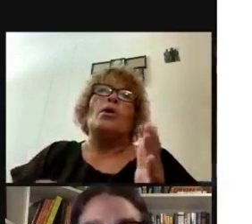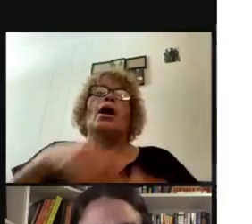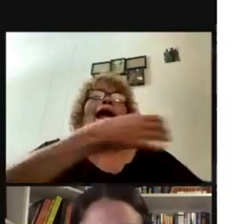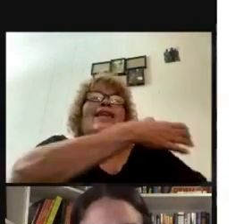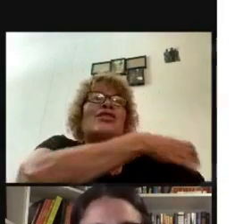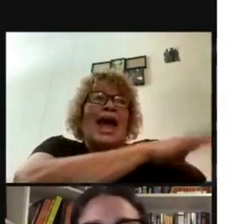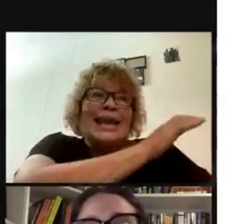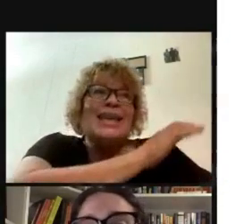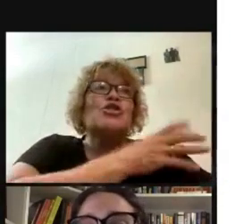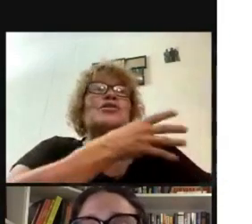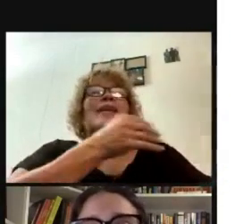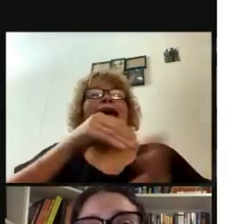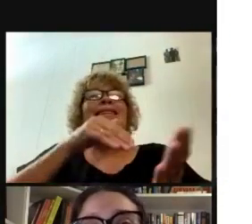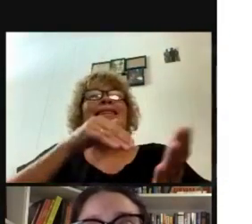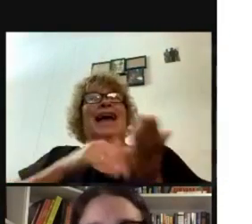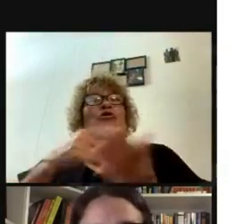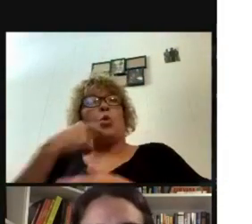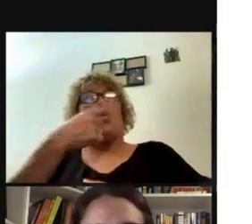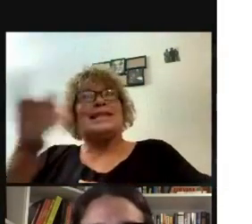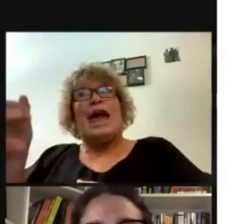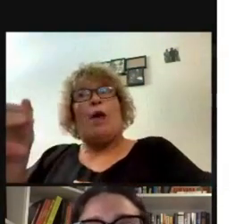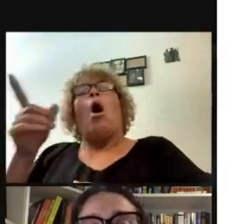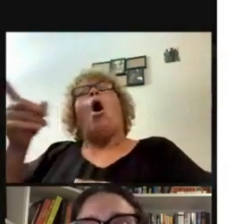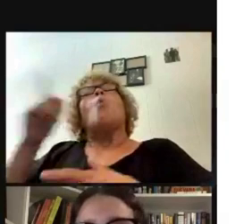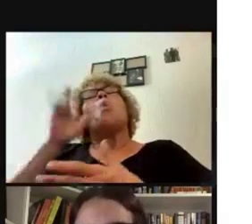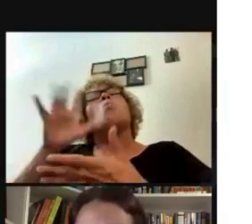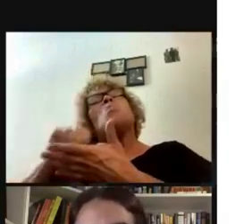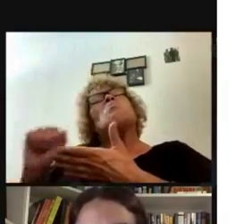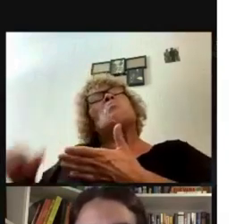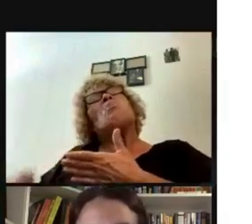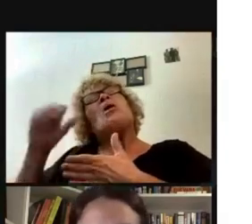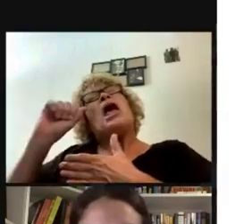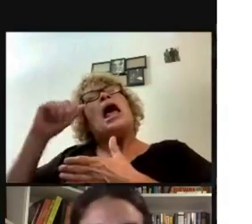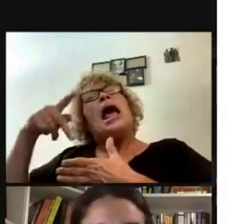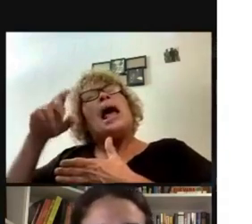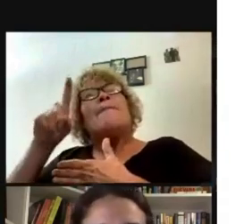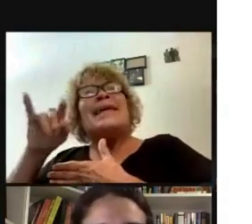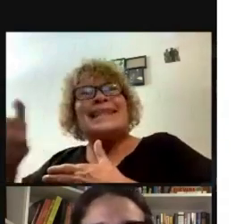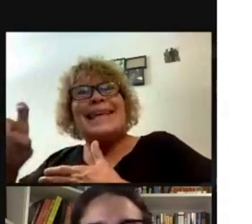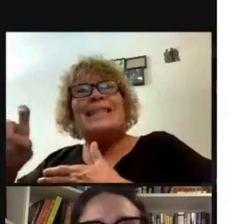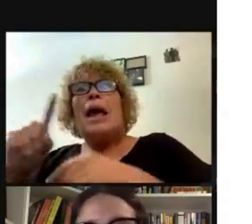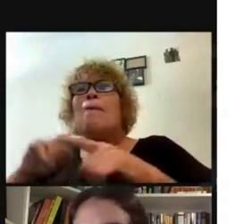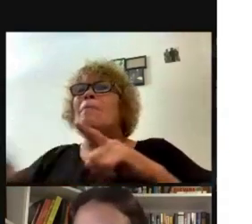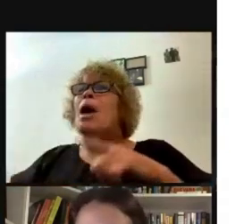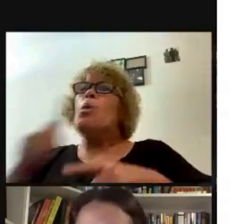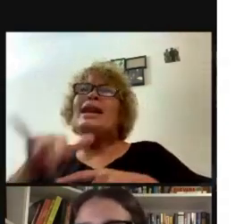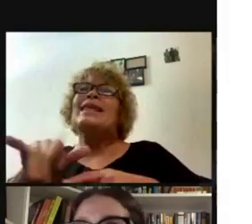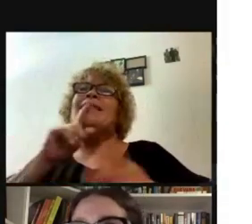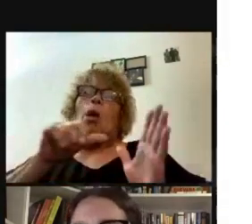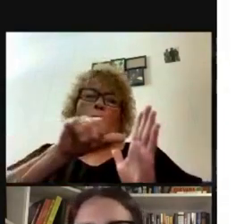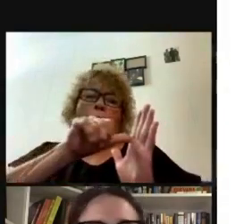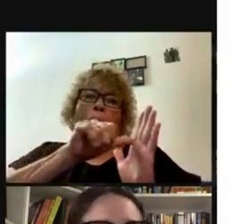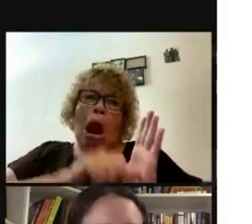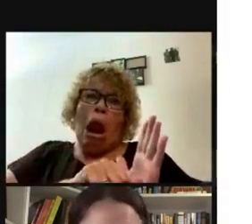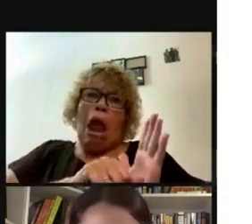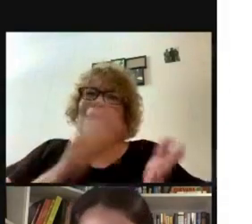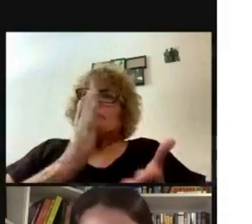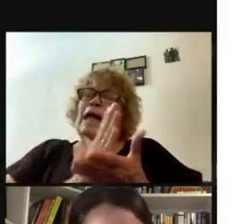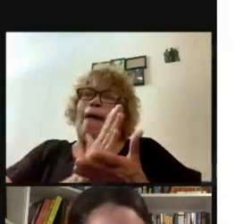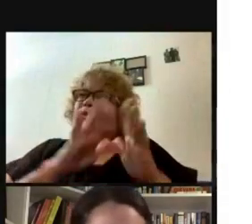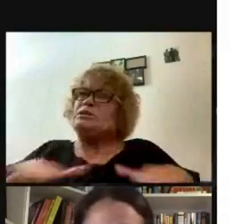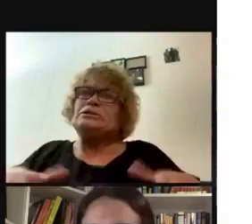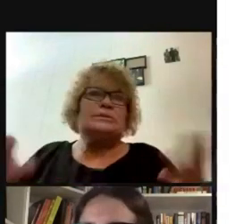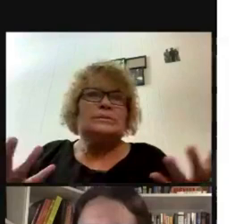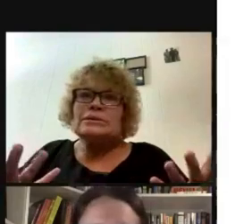doctors told them that they were going to have their appendix removed, and they were actually sterilized. And this is something that is repeated from the